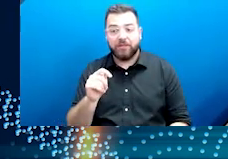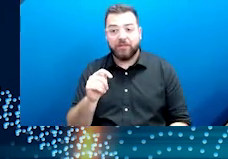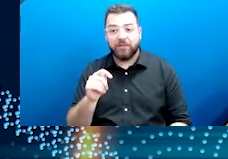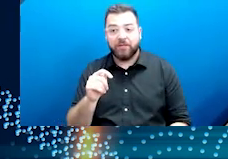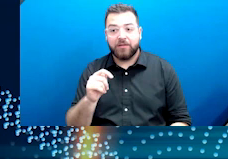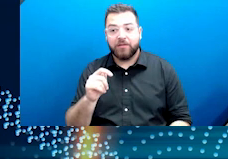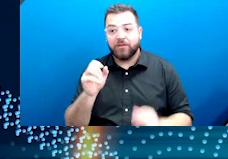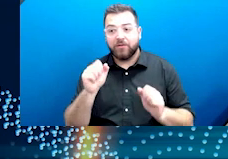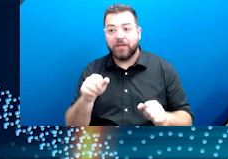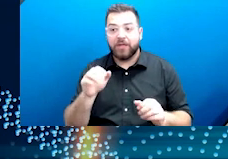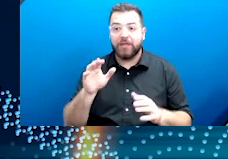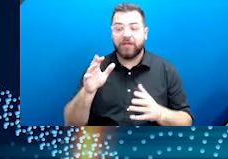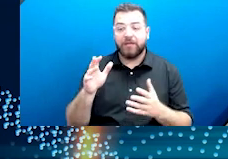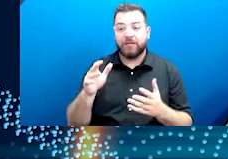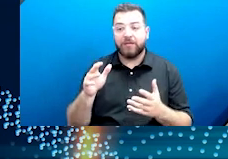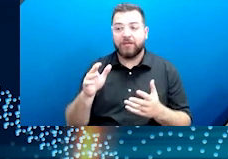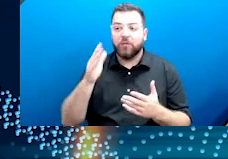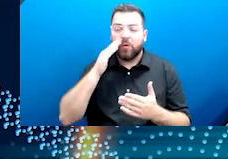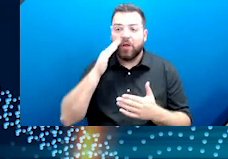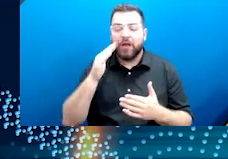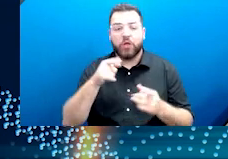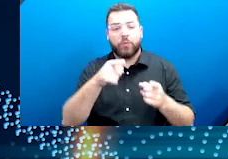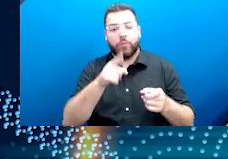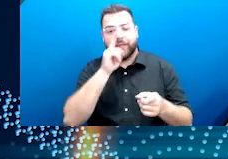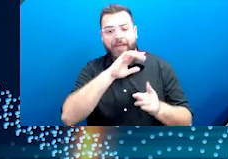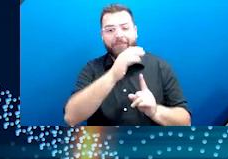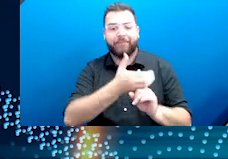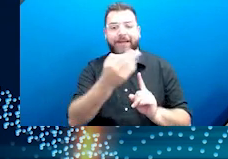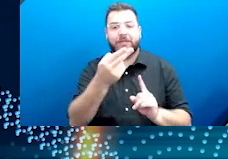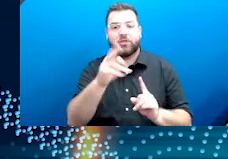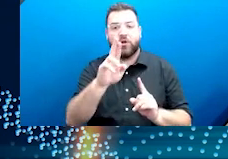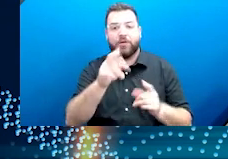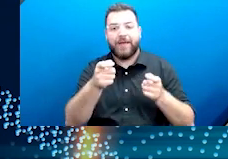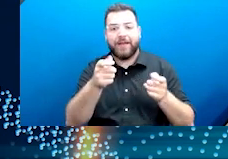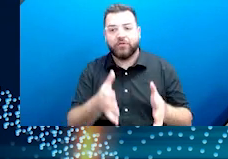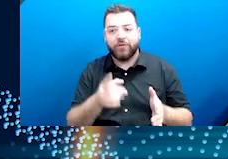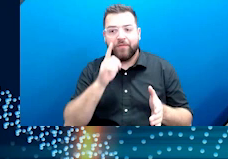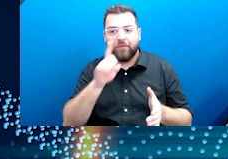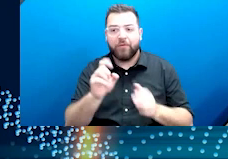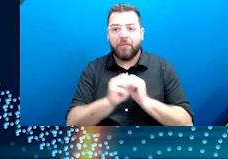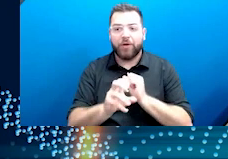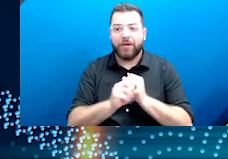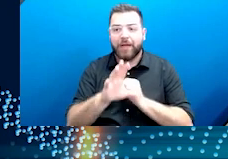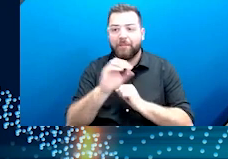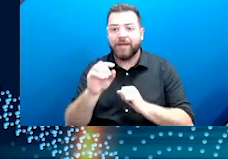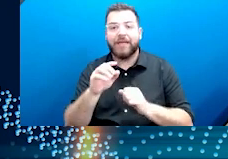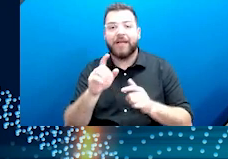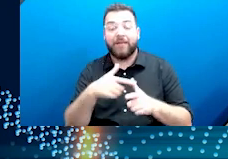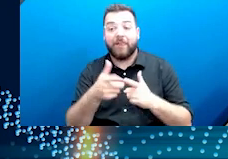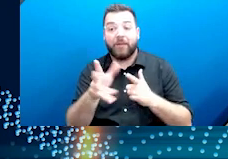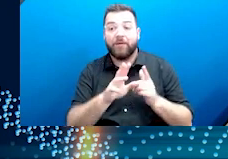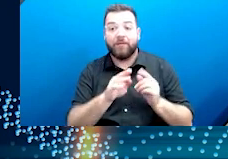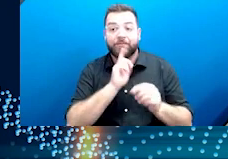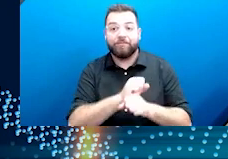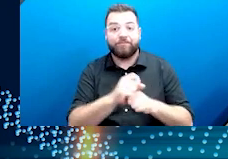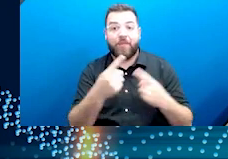at you're an HR manager for a marketing company. Please, give me these questions, blah, blah, and it will shoot them out to you. I used it